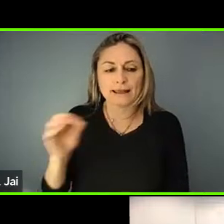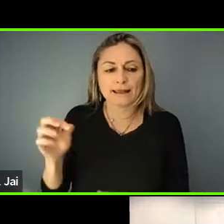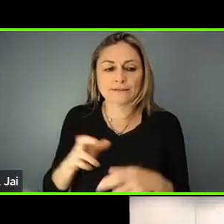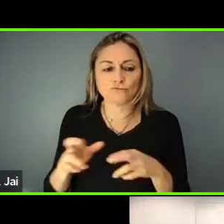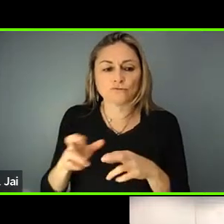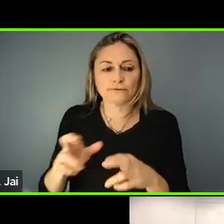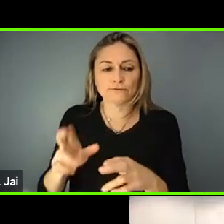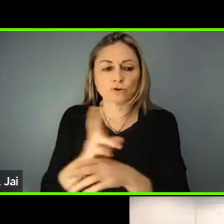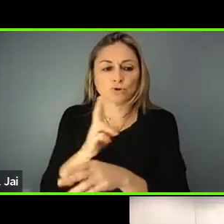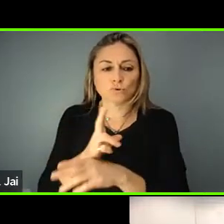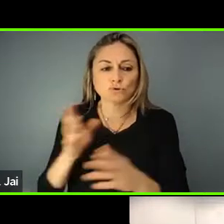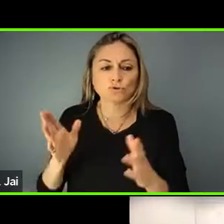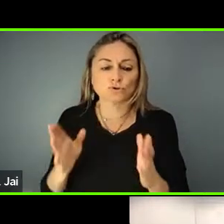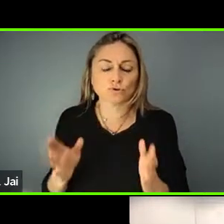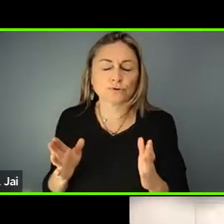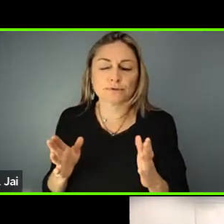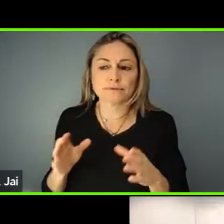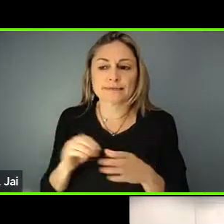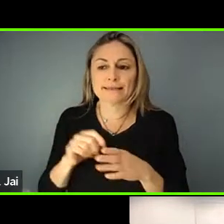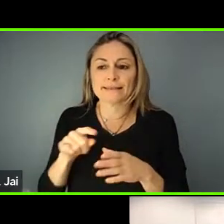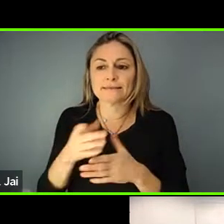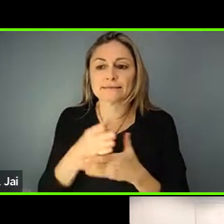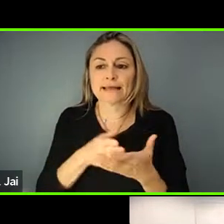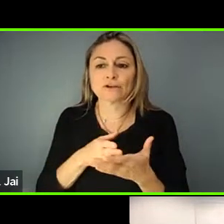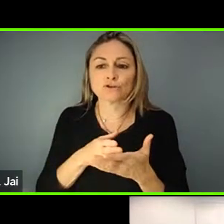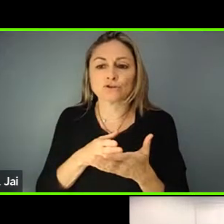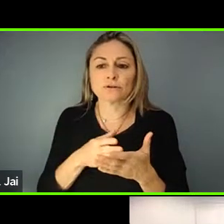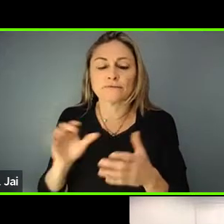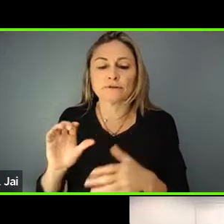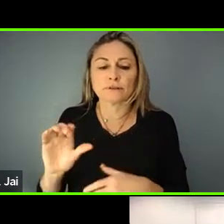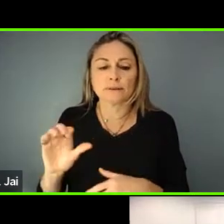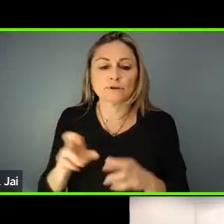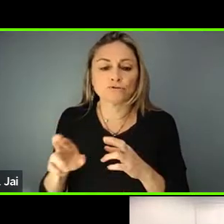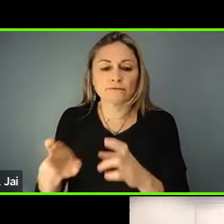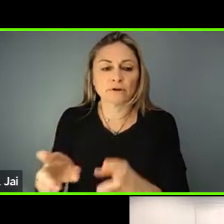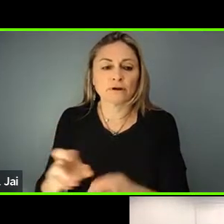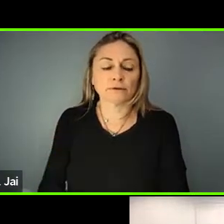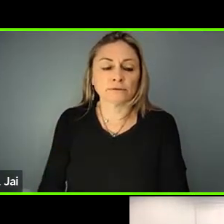users in this section of the Columbia River.